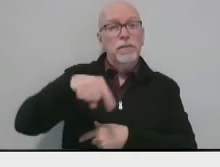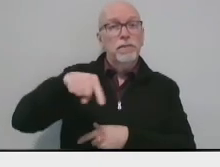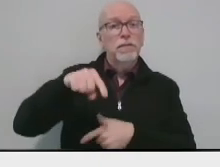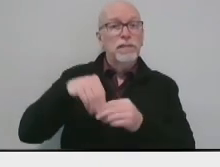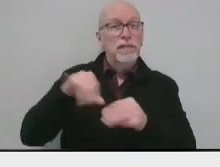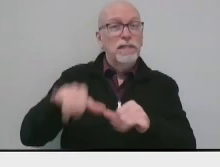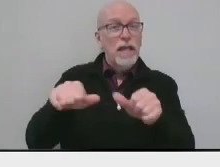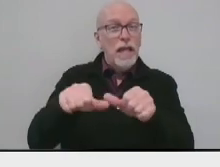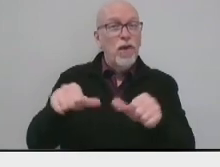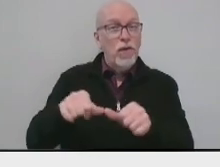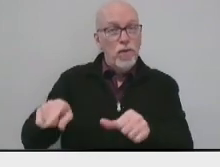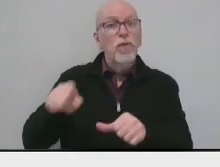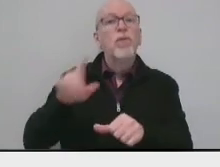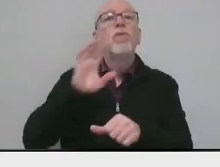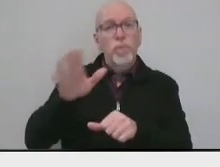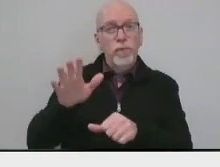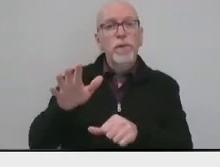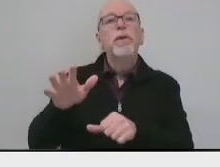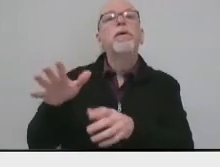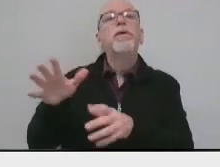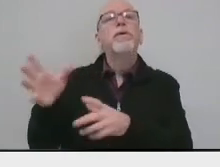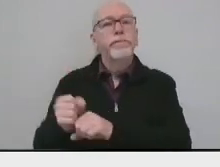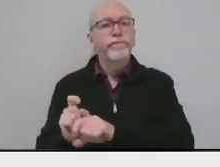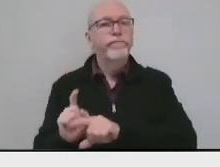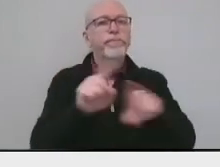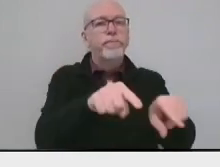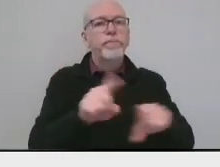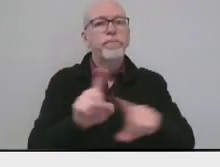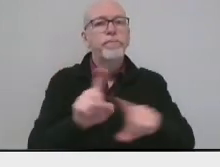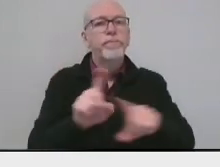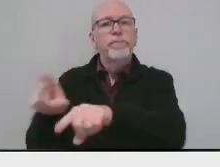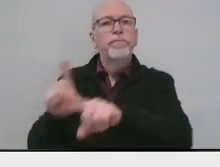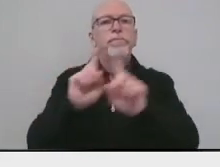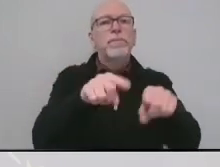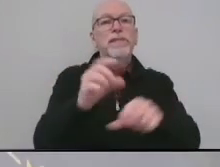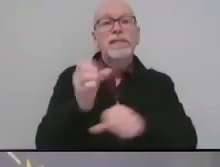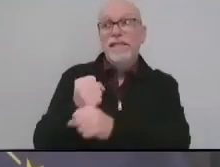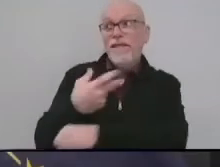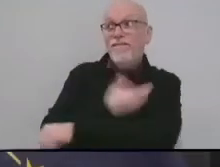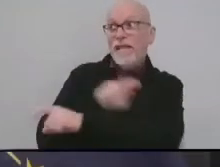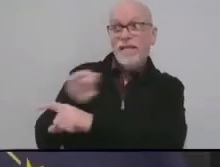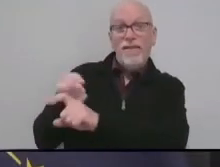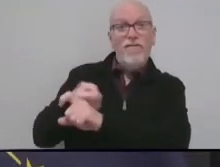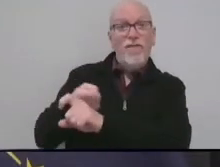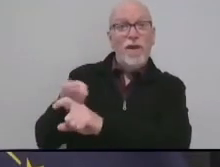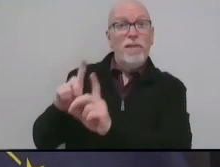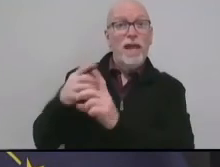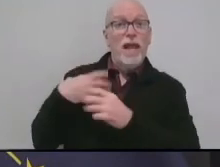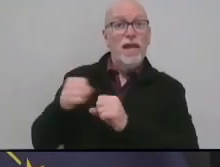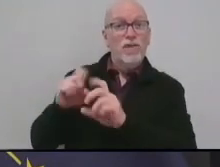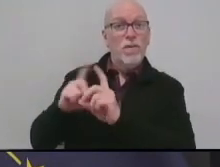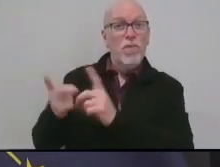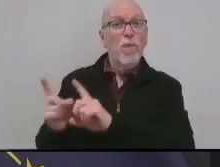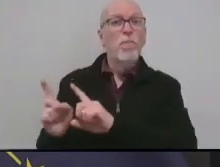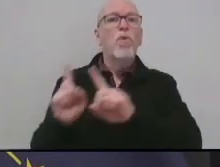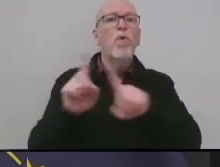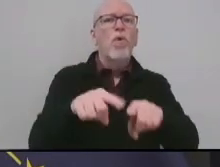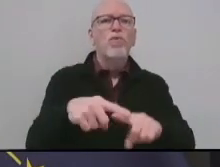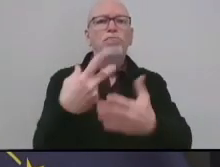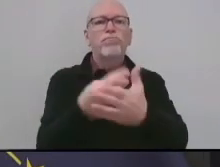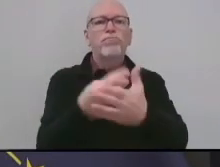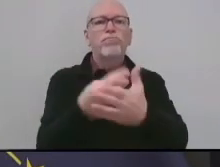Engaged to respond to the local health department, obtain the vaccine, and administer it to the individual in their home or residence.